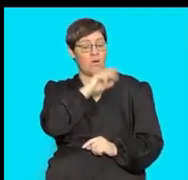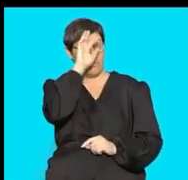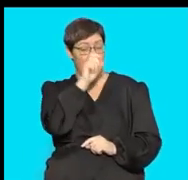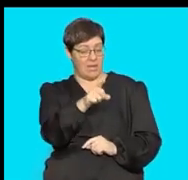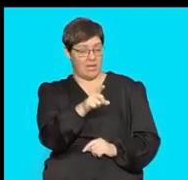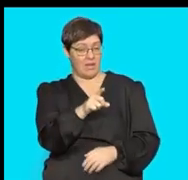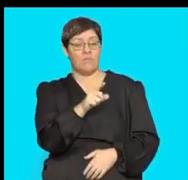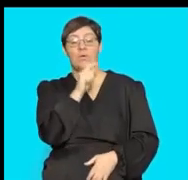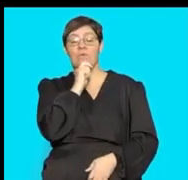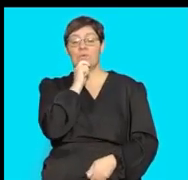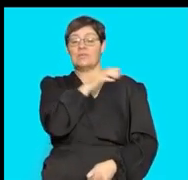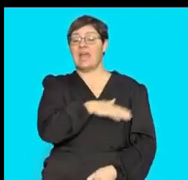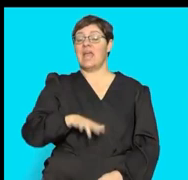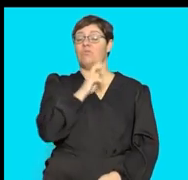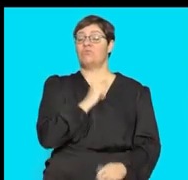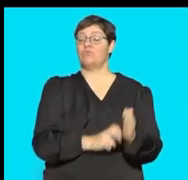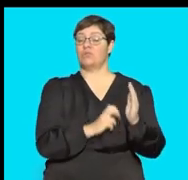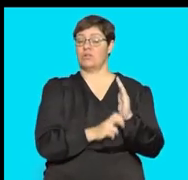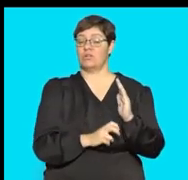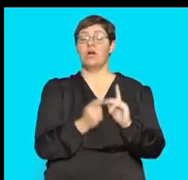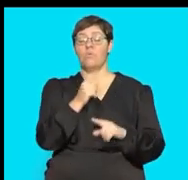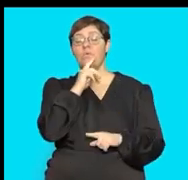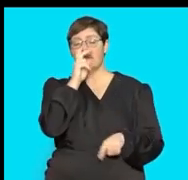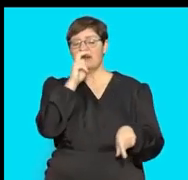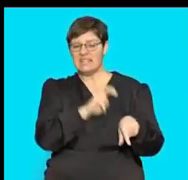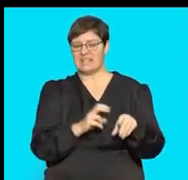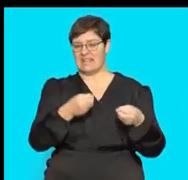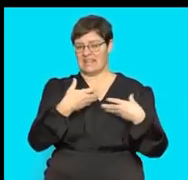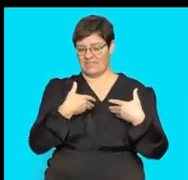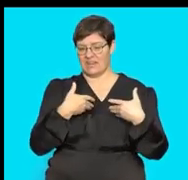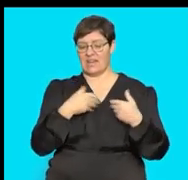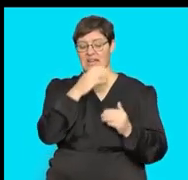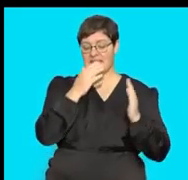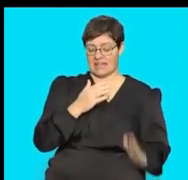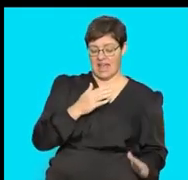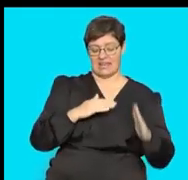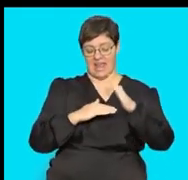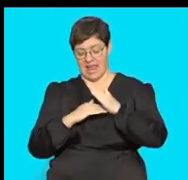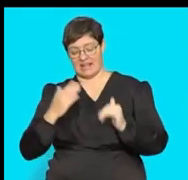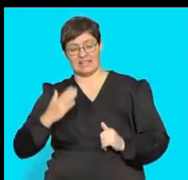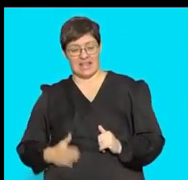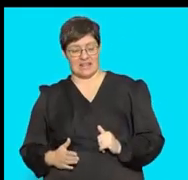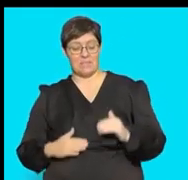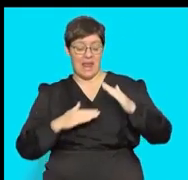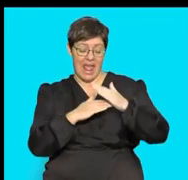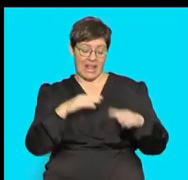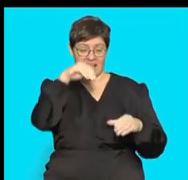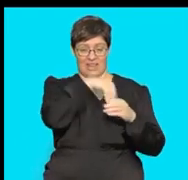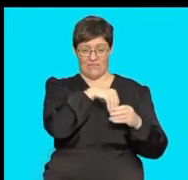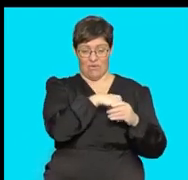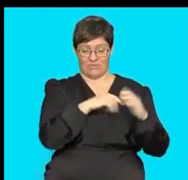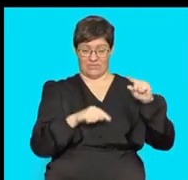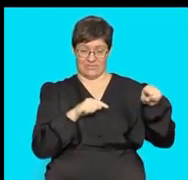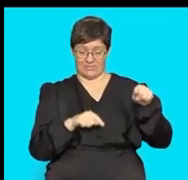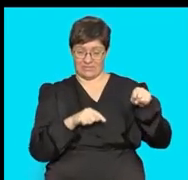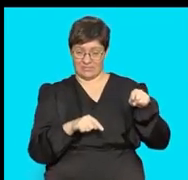we remembered when we were using the area rule, we needed to be given side, angle, side, and